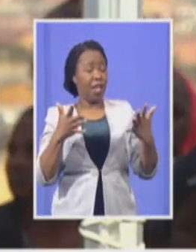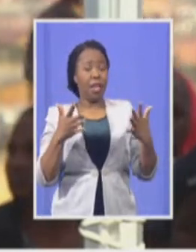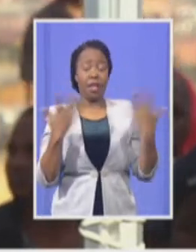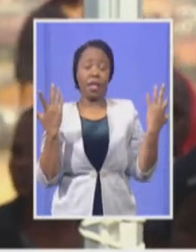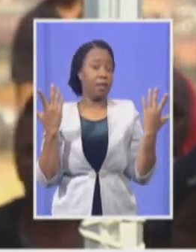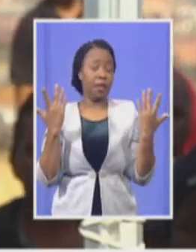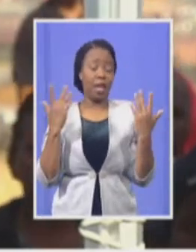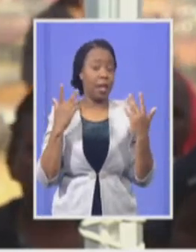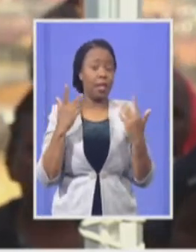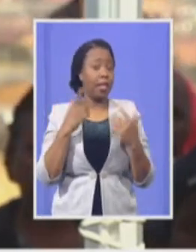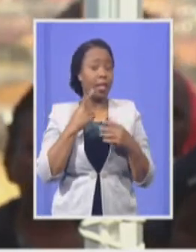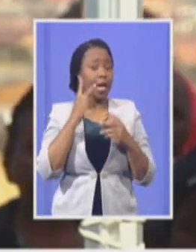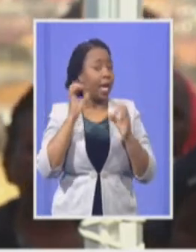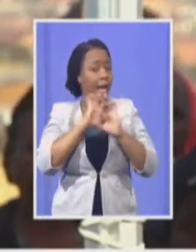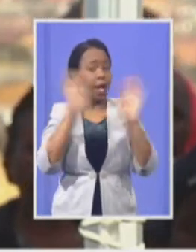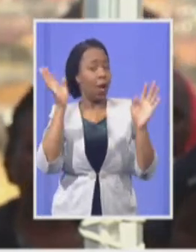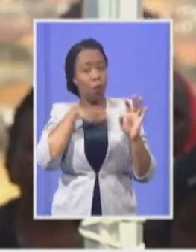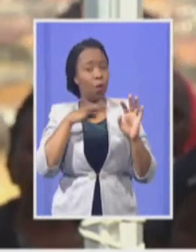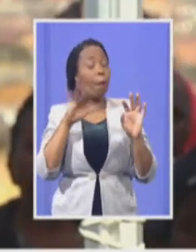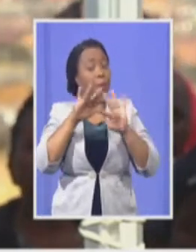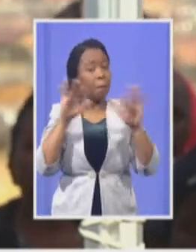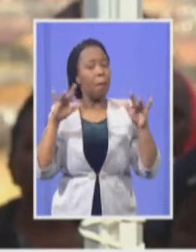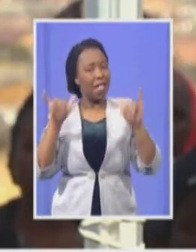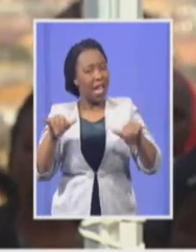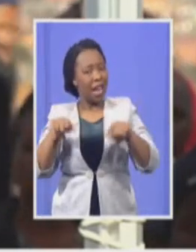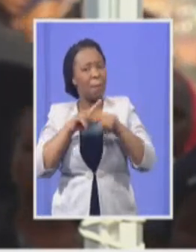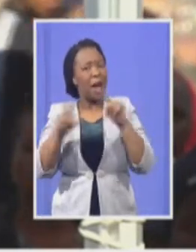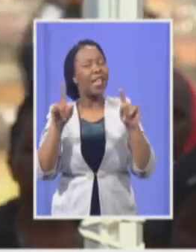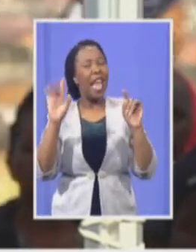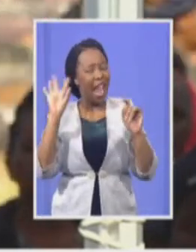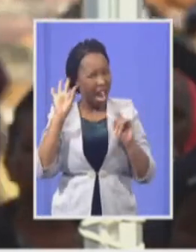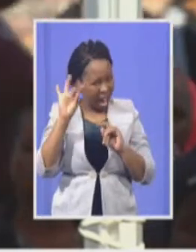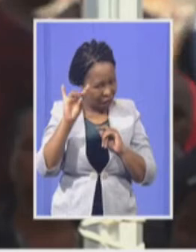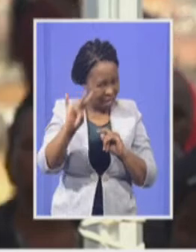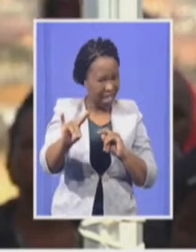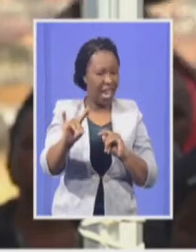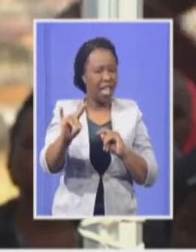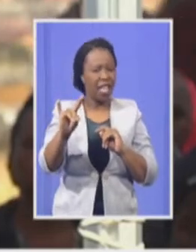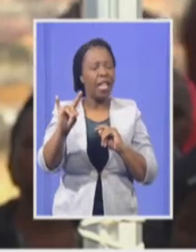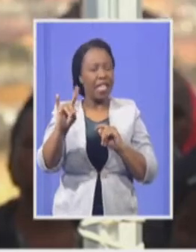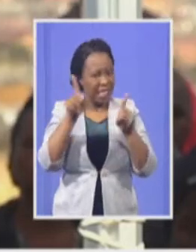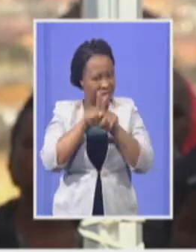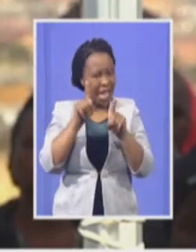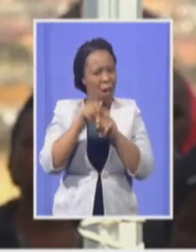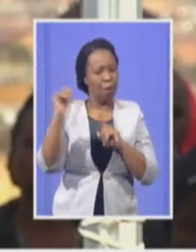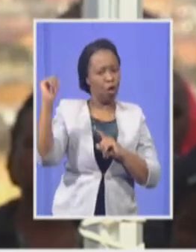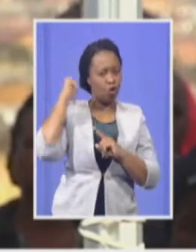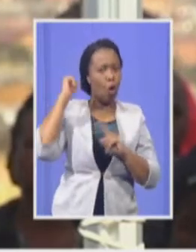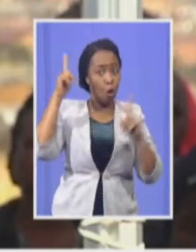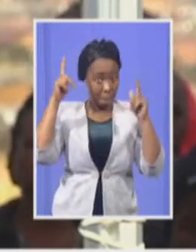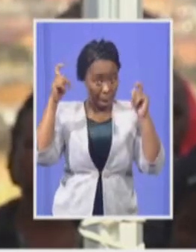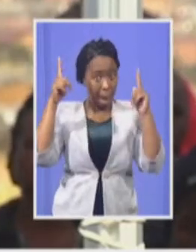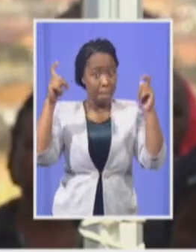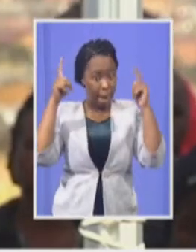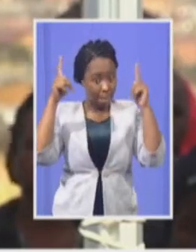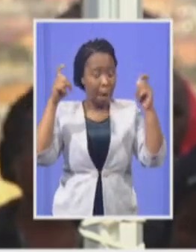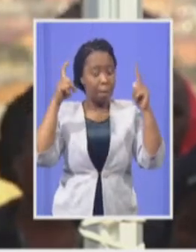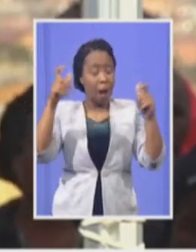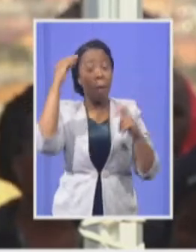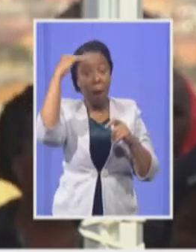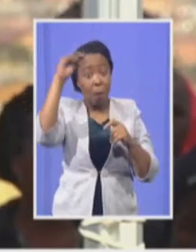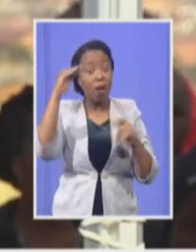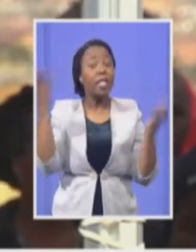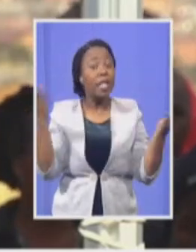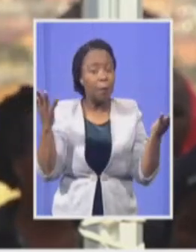into eshoba indawo yokuhlala abantu lo every day njengoba besitsho isibhamu sikhala nayizolo besikhala isibhamu amapolisa akasiwabome